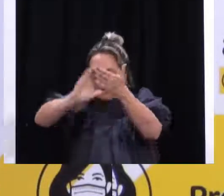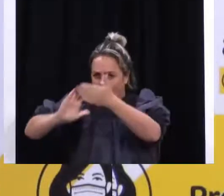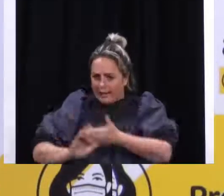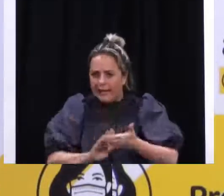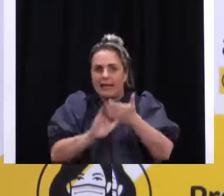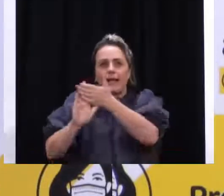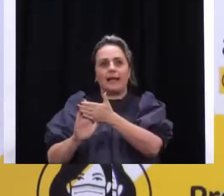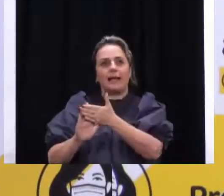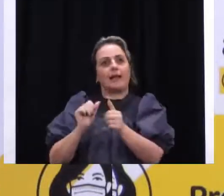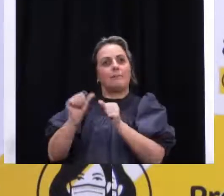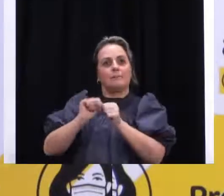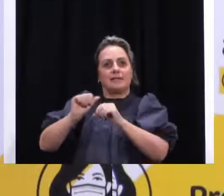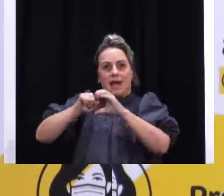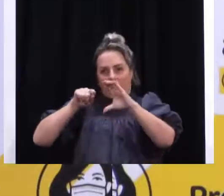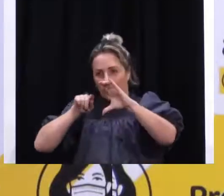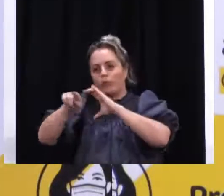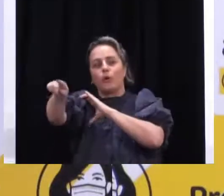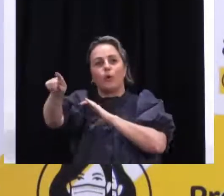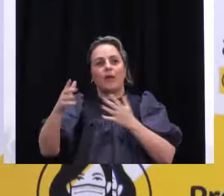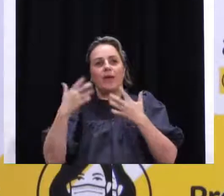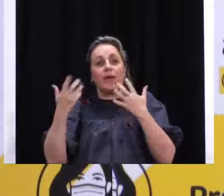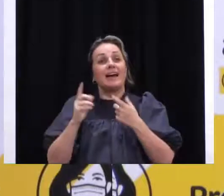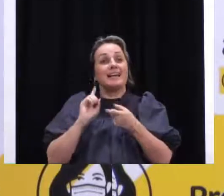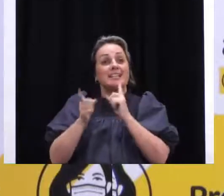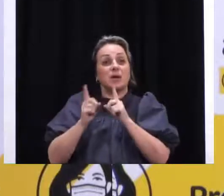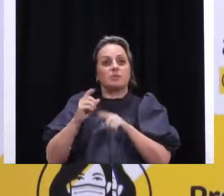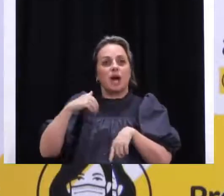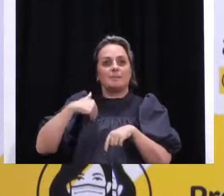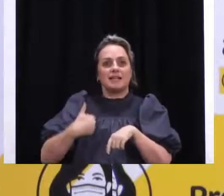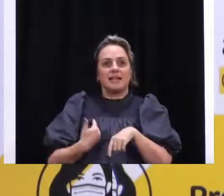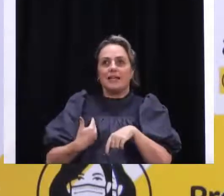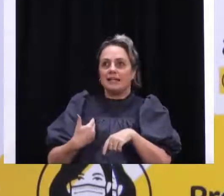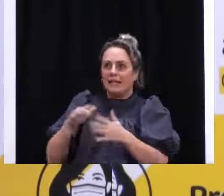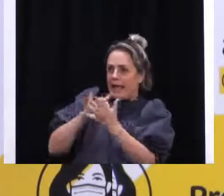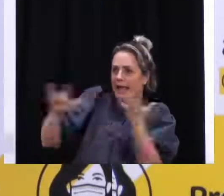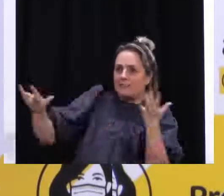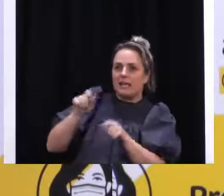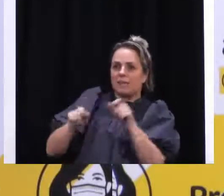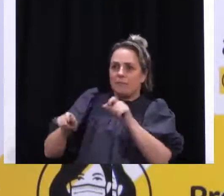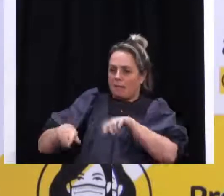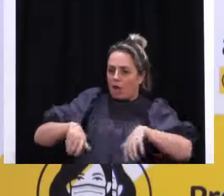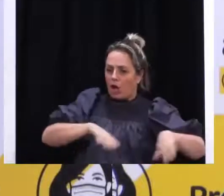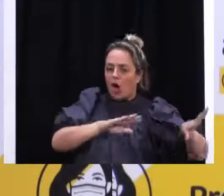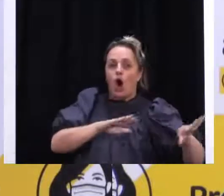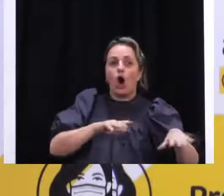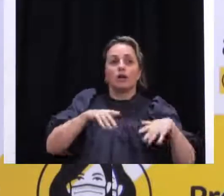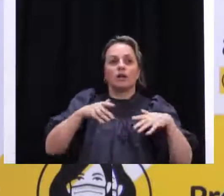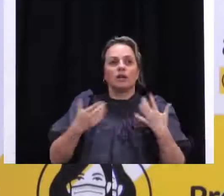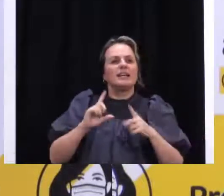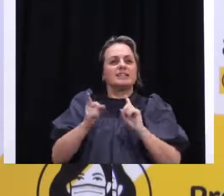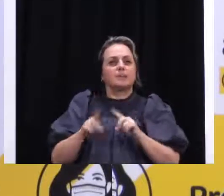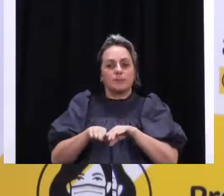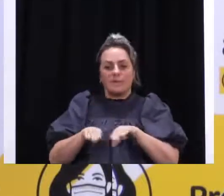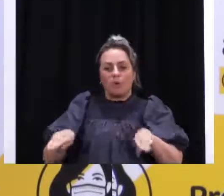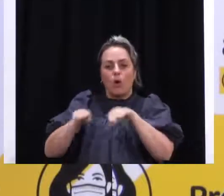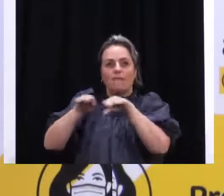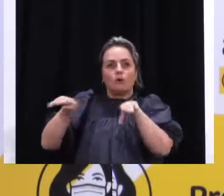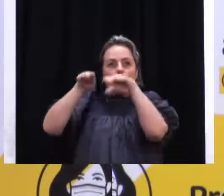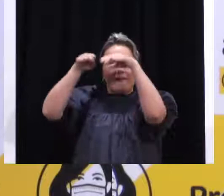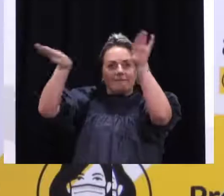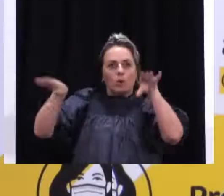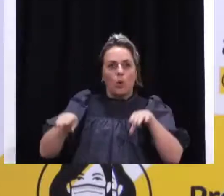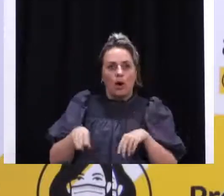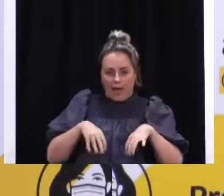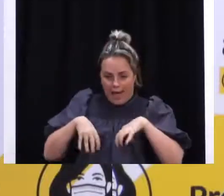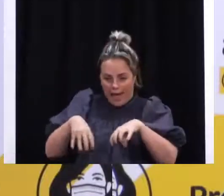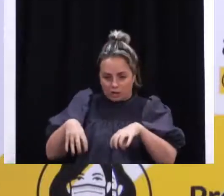do. Sometimes the facility needs to be emptied for some of that work to be done. Other times it might be able to be done on a floor-by-floor basis while there are still people in